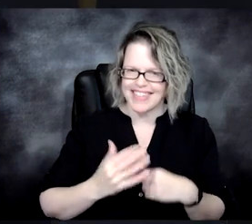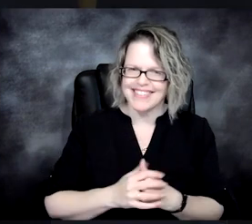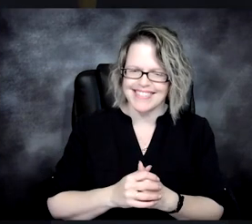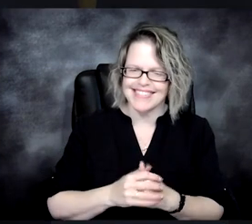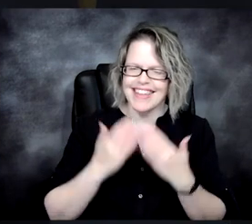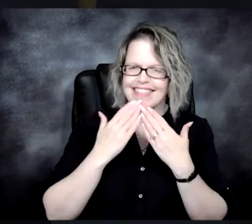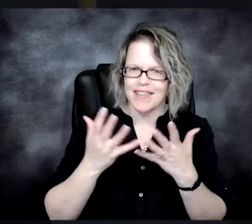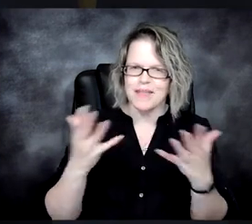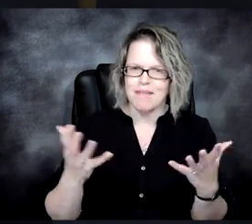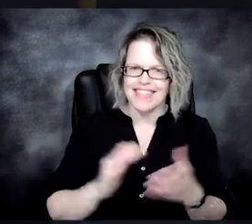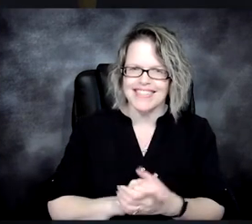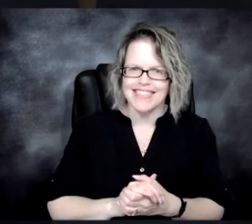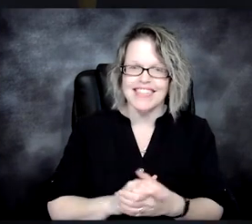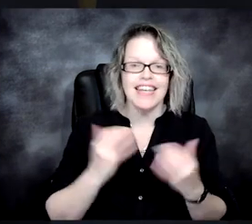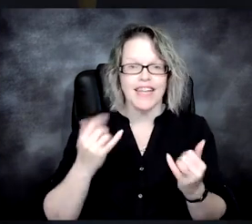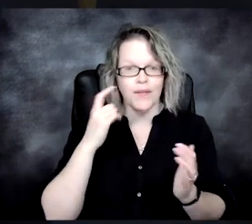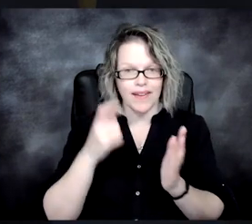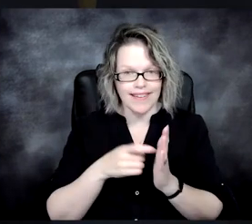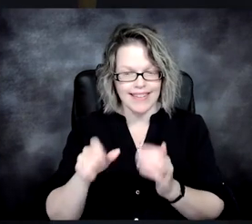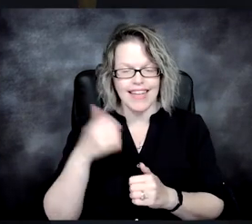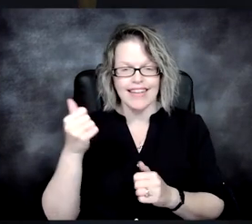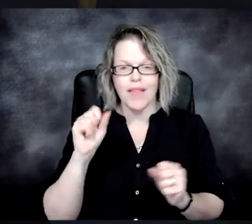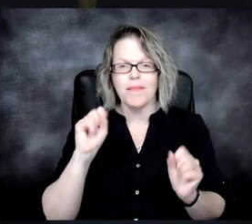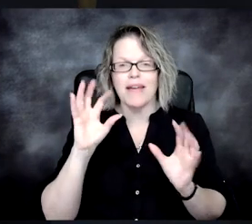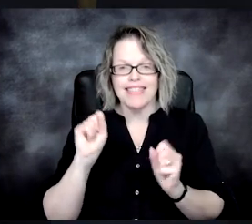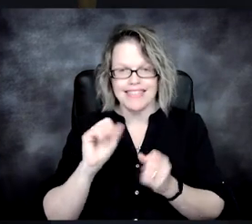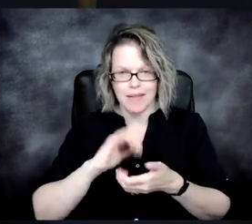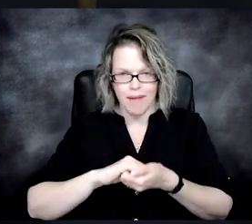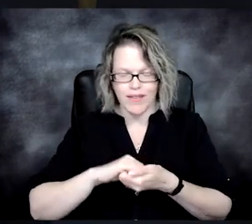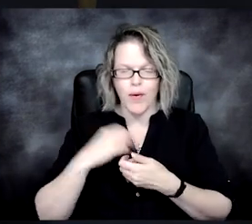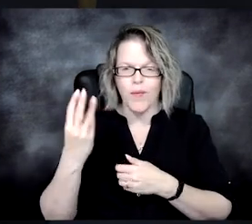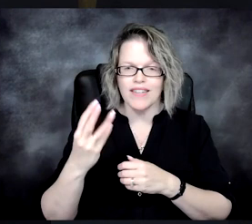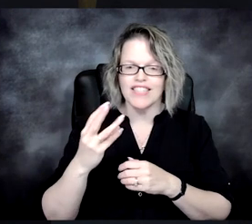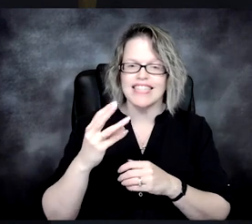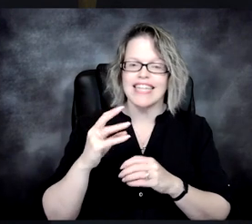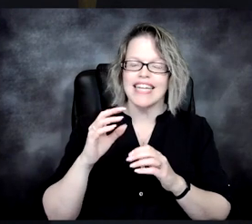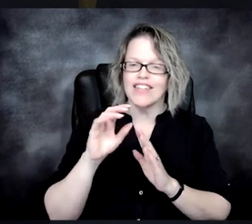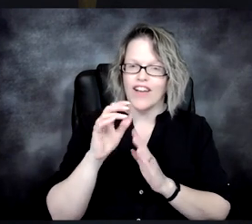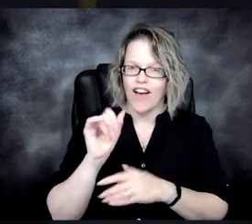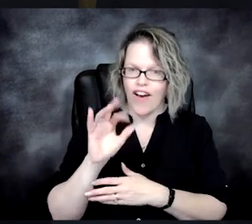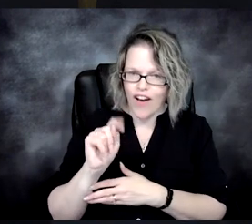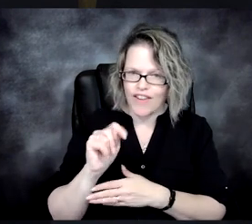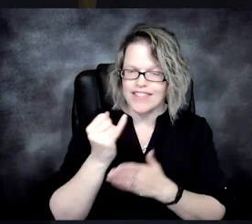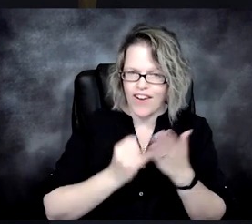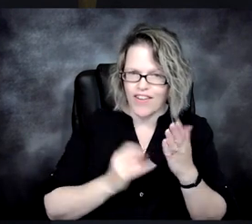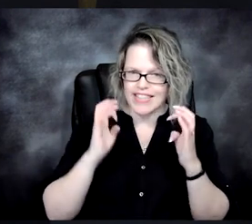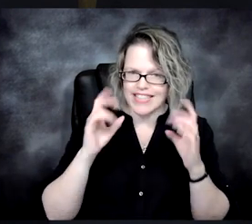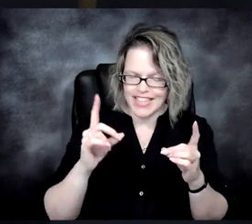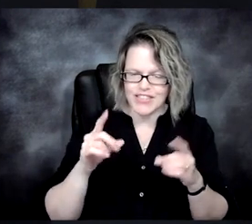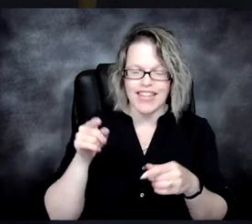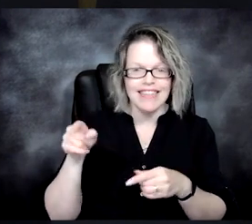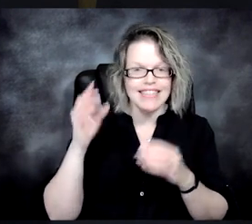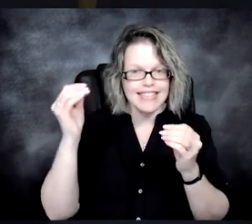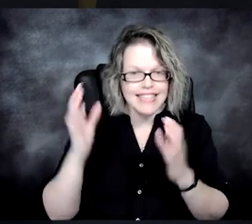much. Now we recognize another amazing partner, the Washington Art Education Association. These are educators, teachers who have made